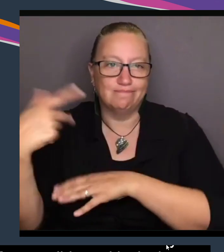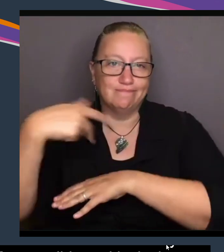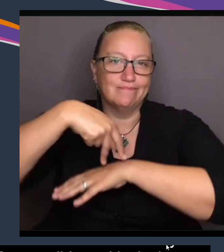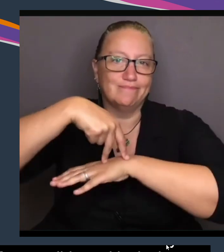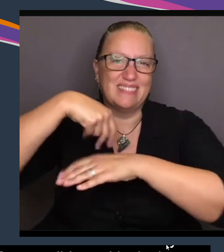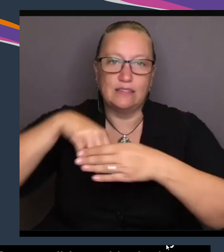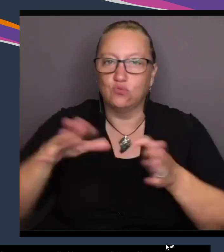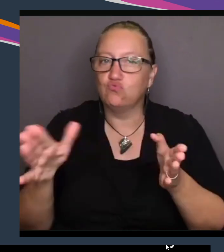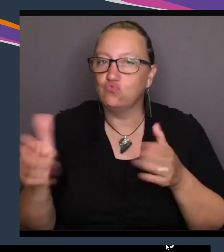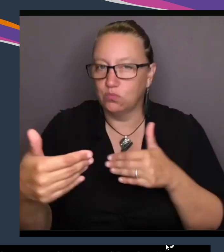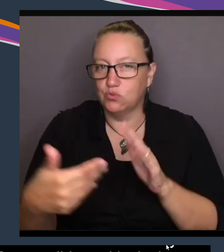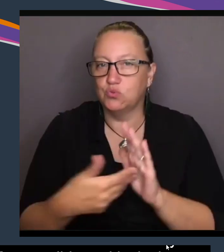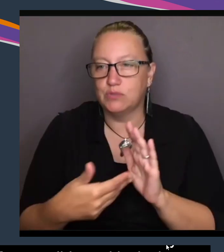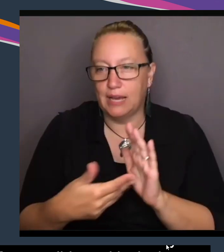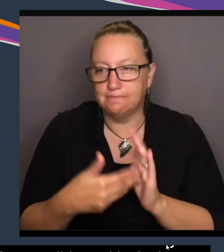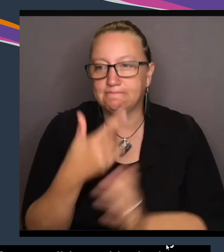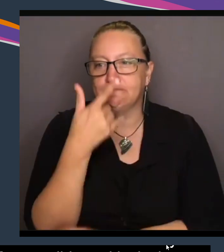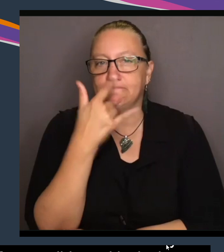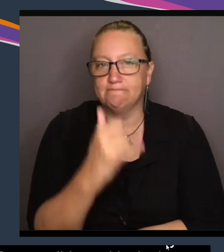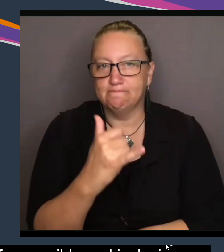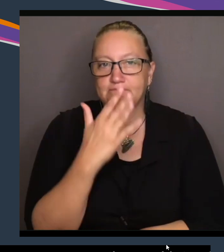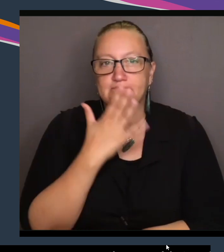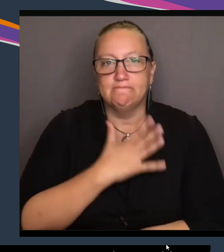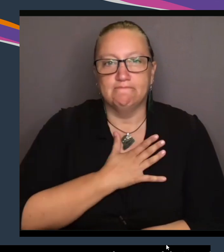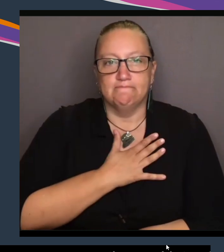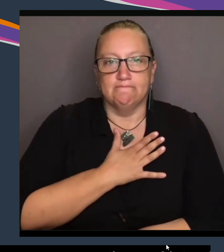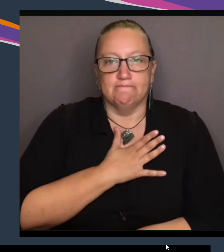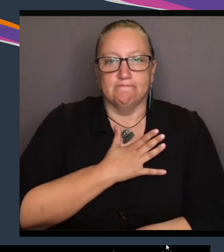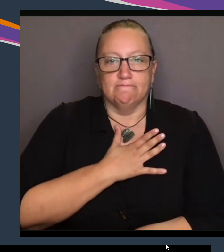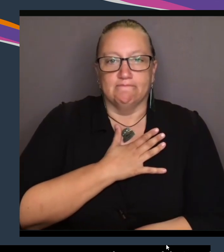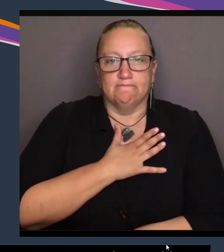room today, and for that I am humbly sorry.